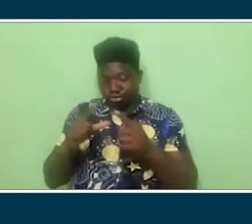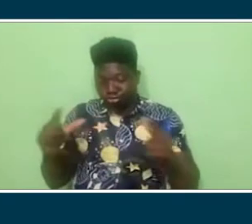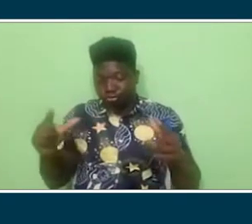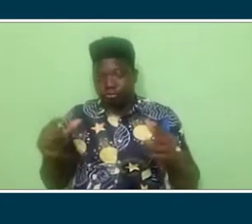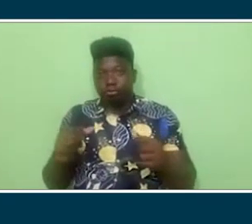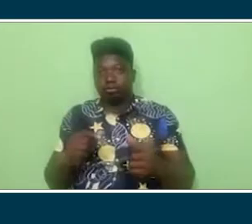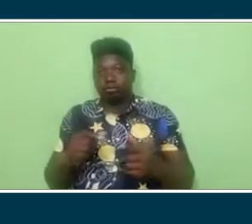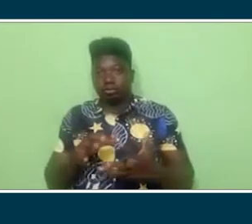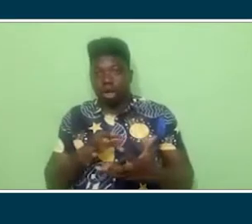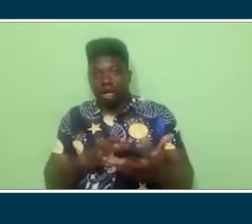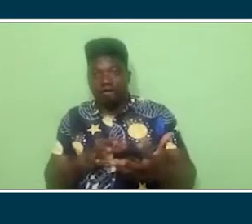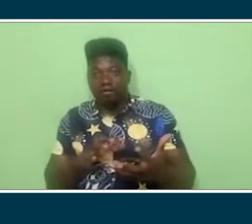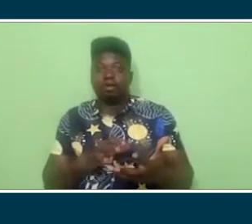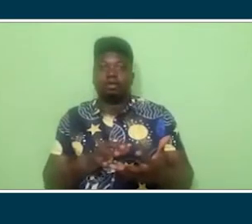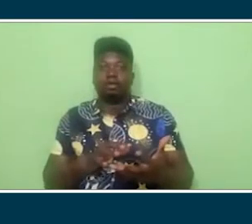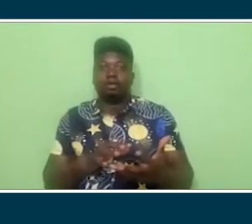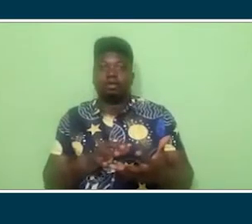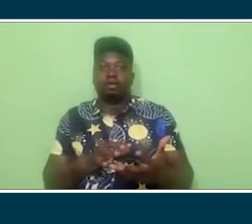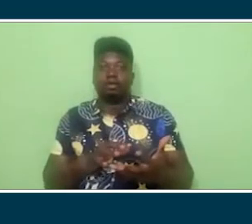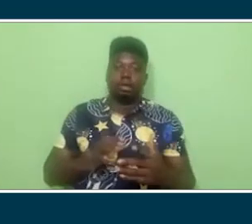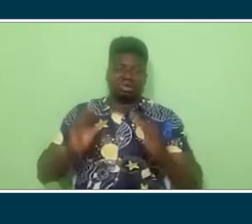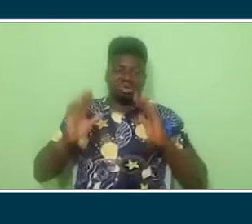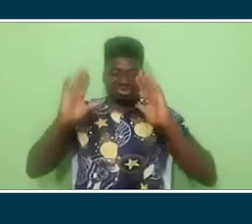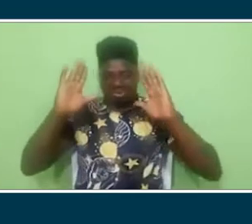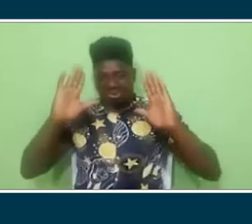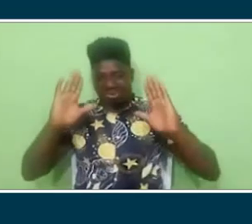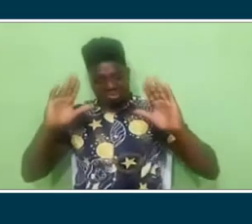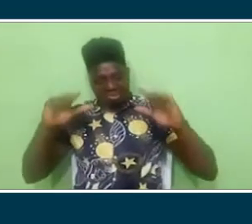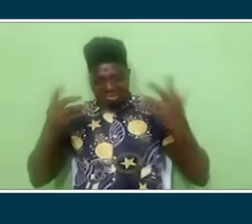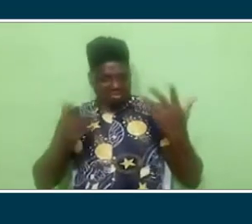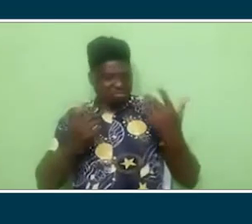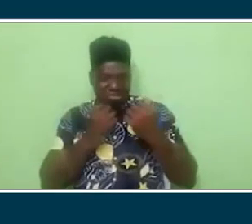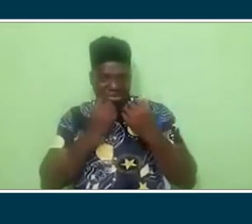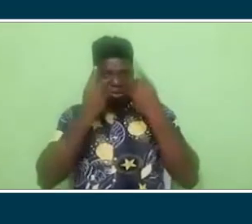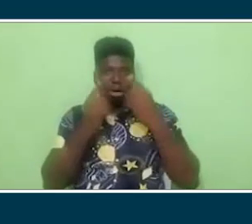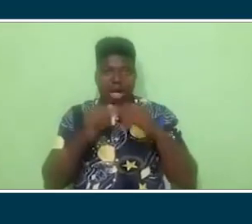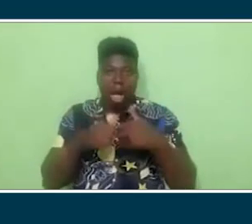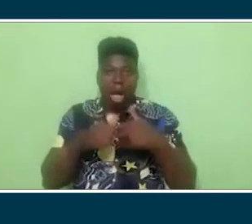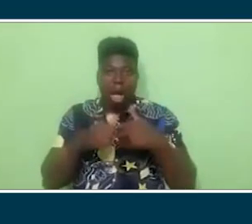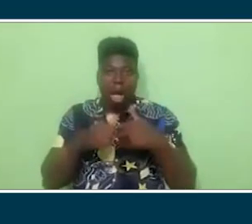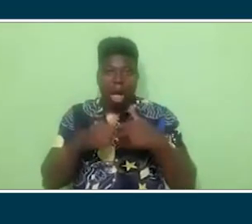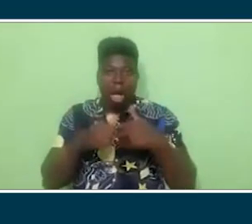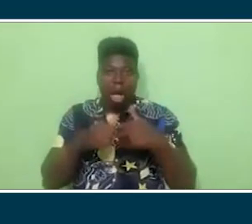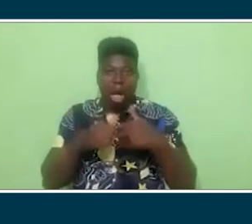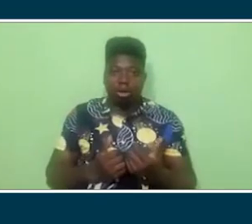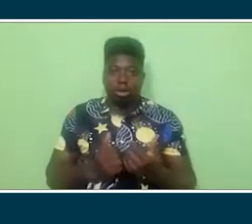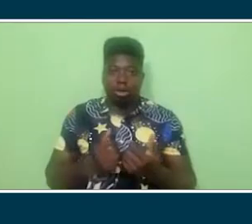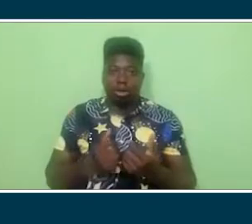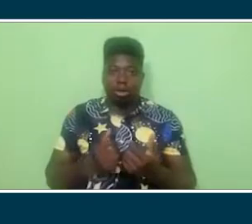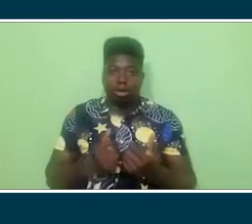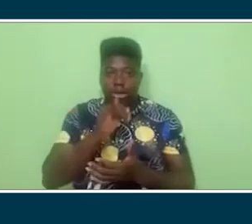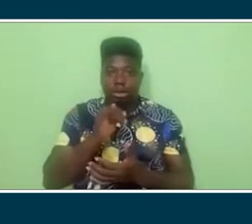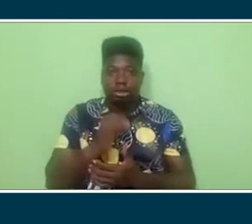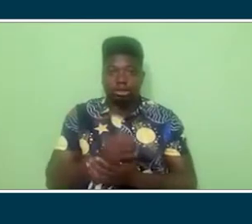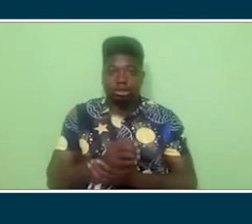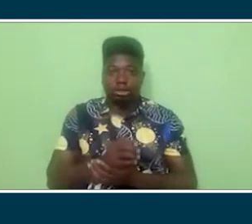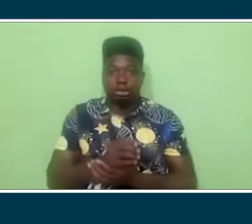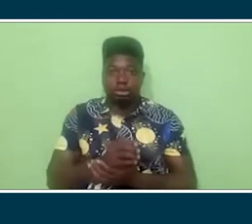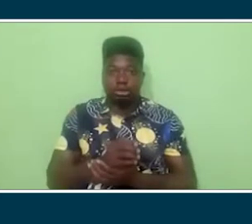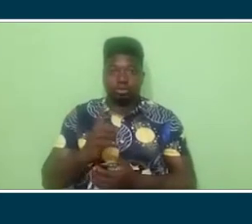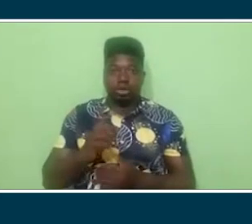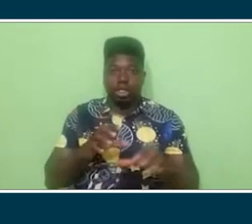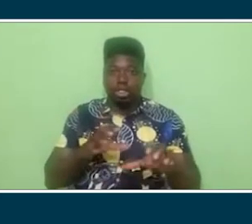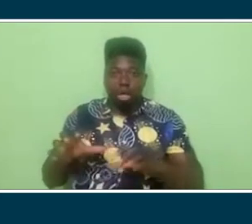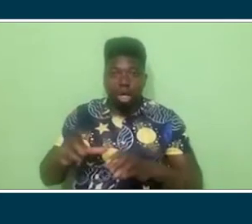to wonder now, is it me? Is it us? Is it it? Where does it live? And then